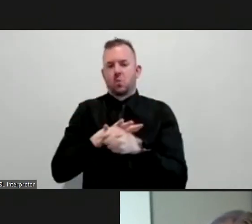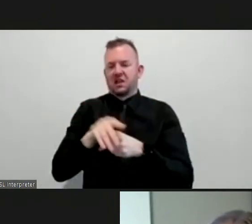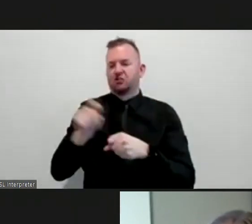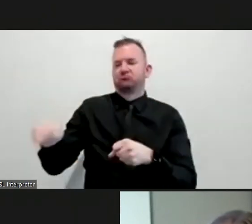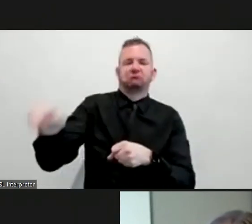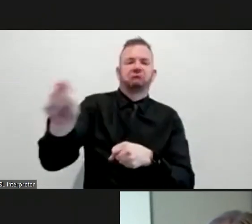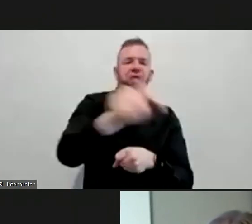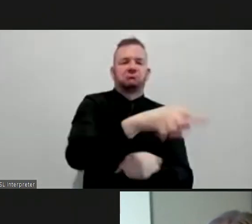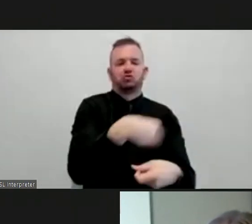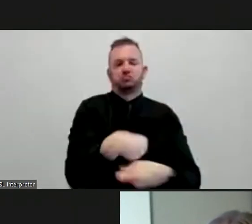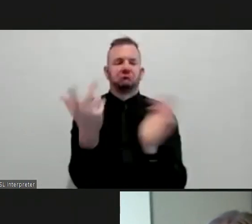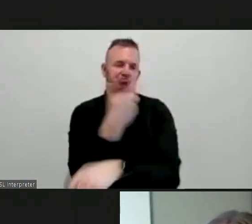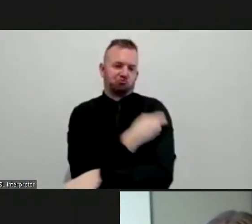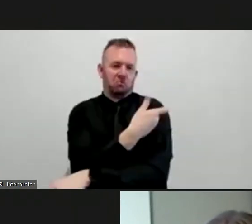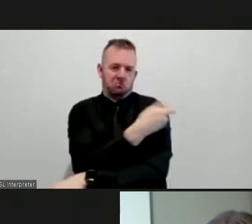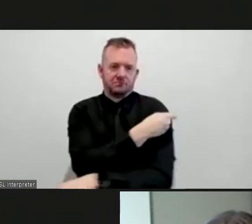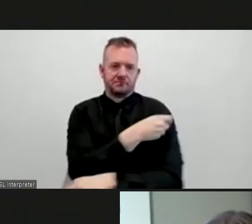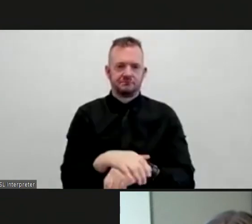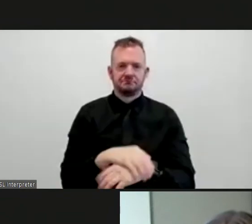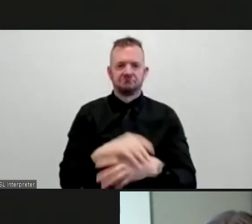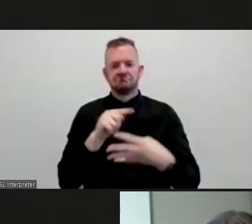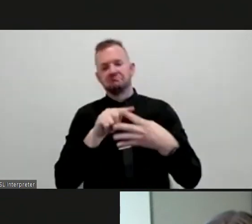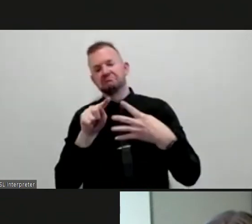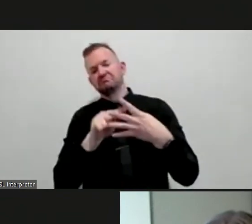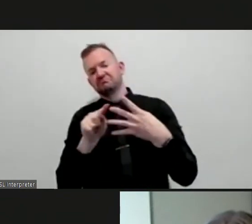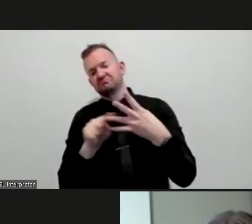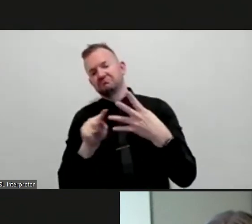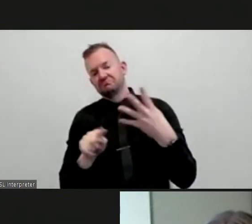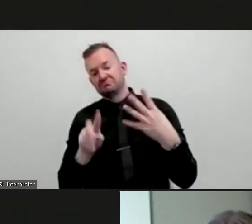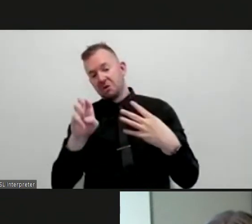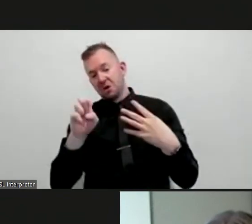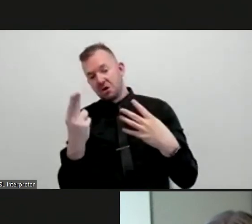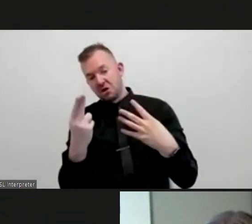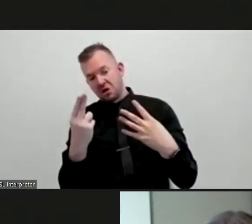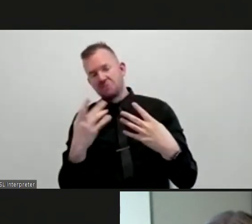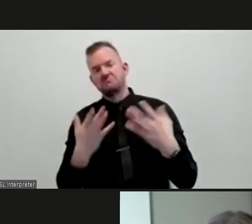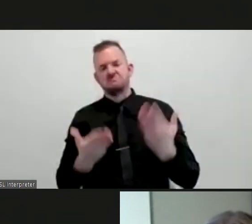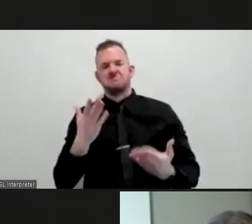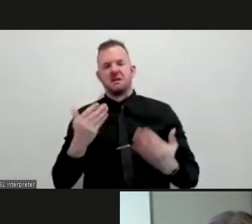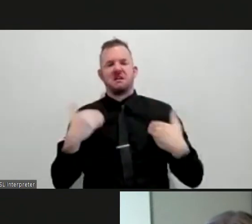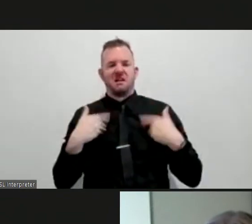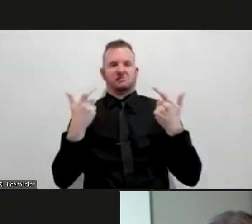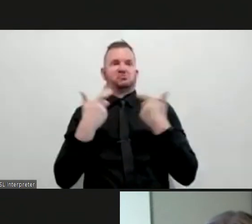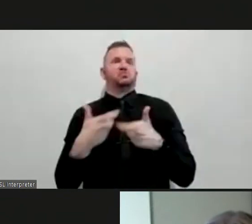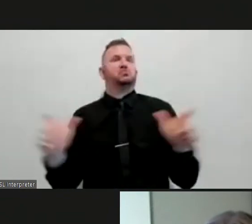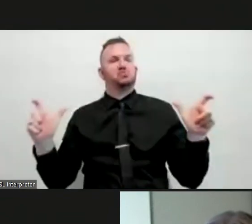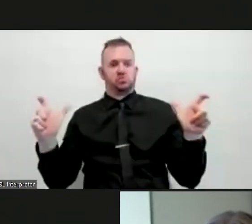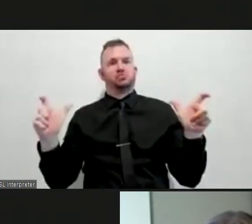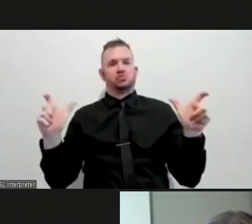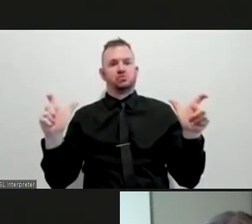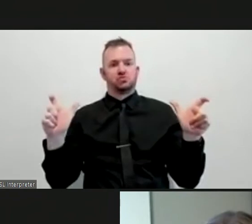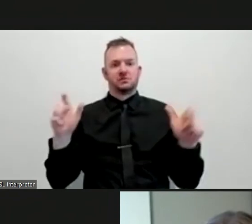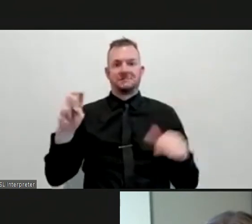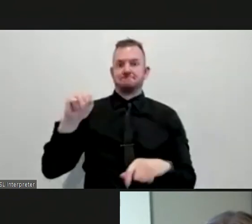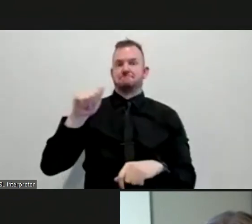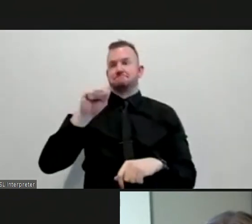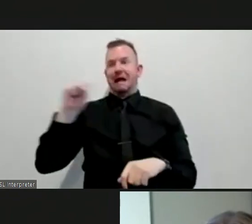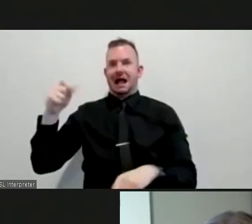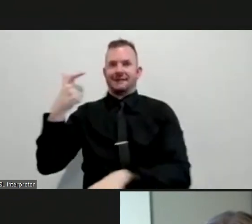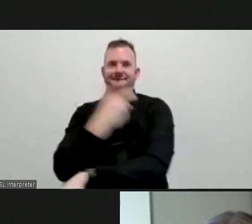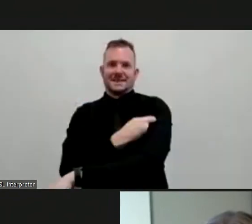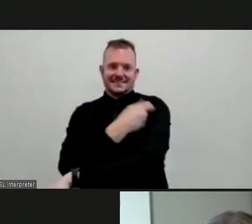large mass vaccination sites around the state that we're currently planning that will be both state run and